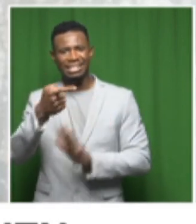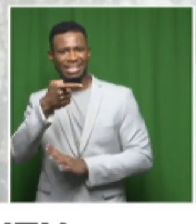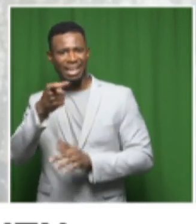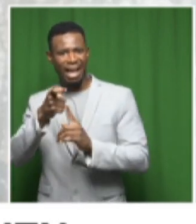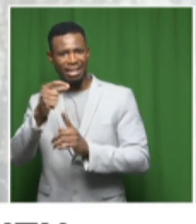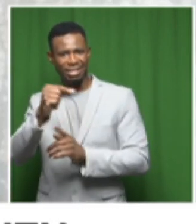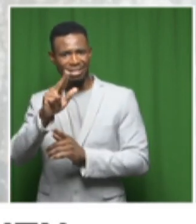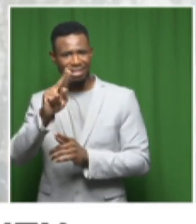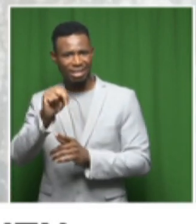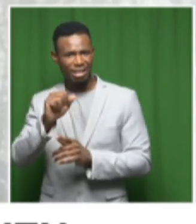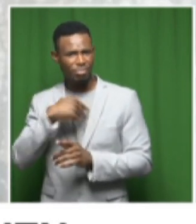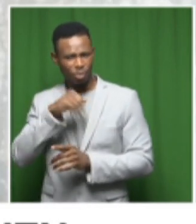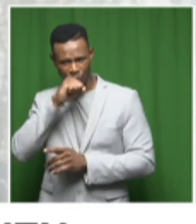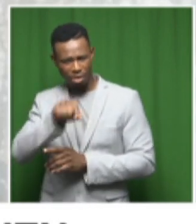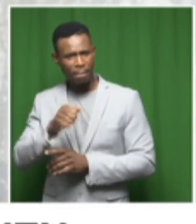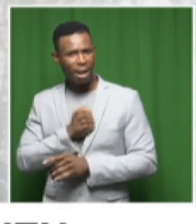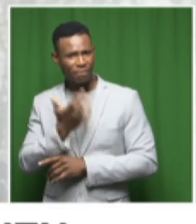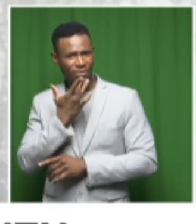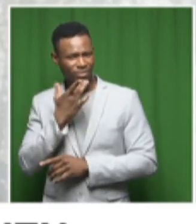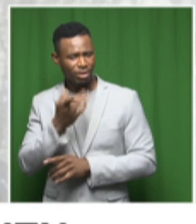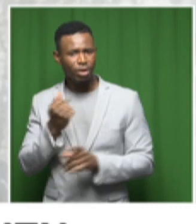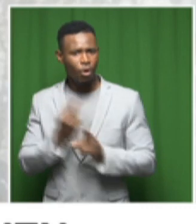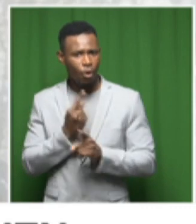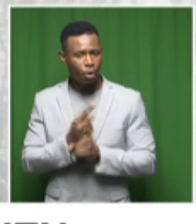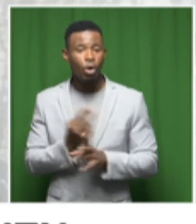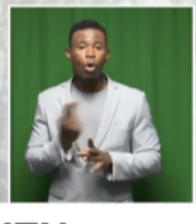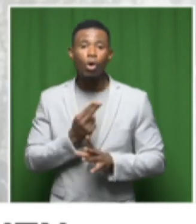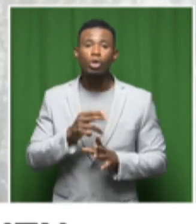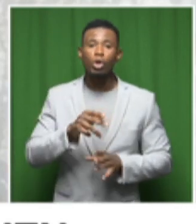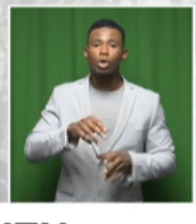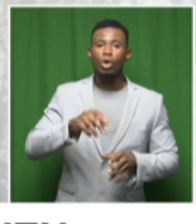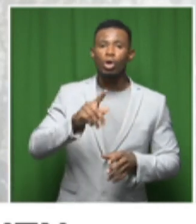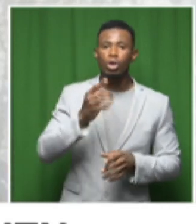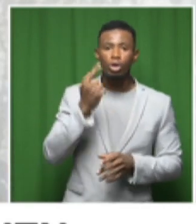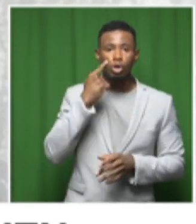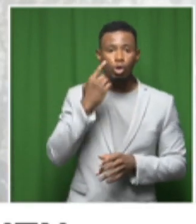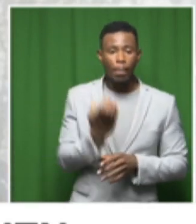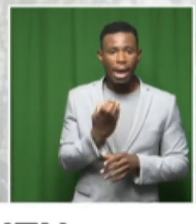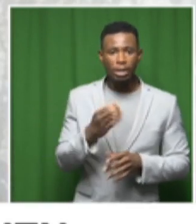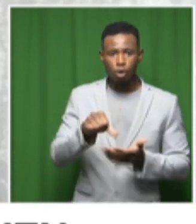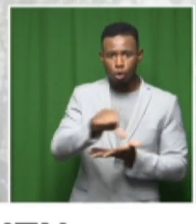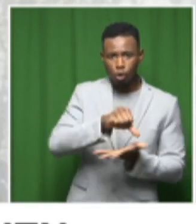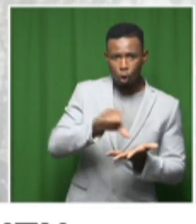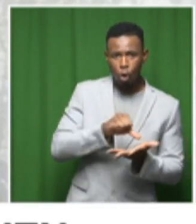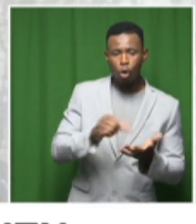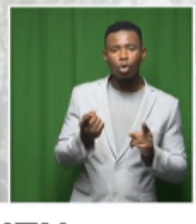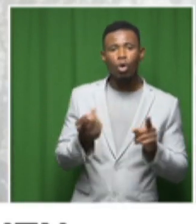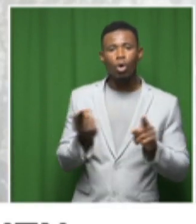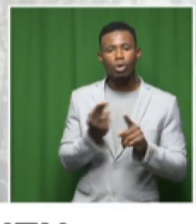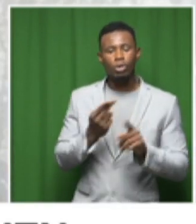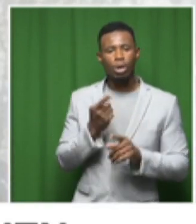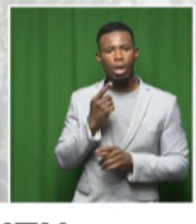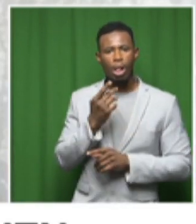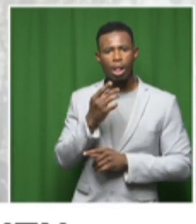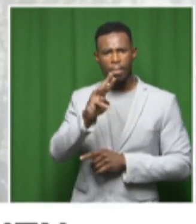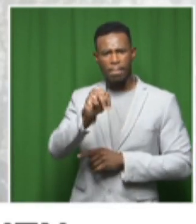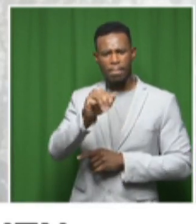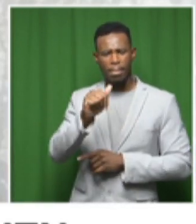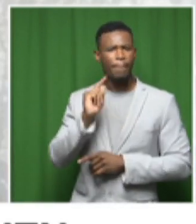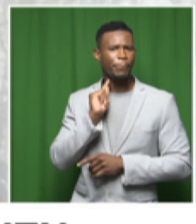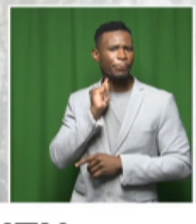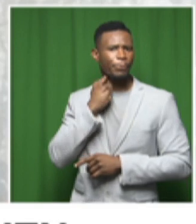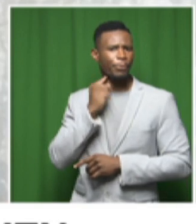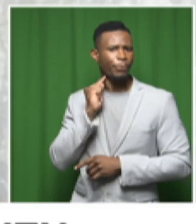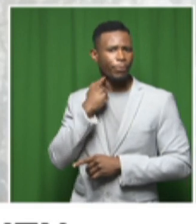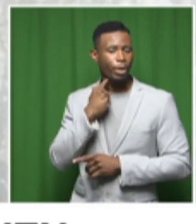it. And you can never run out of tomato sauce and mayonnaise. I mean, who knew when we were growing up, who knew you can add